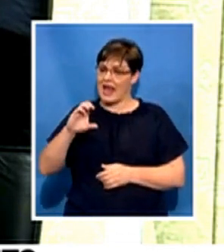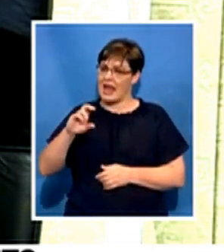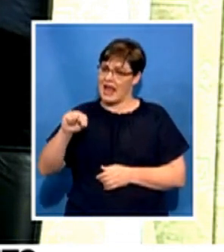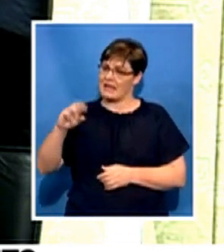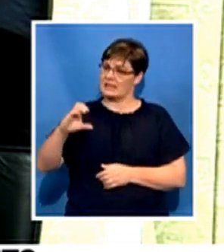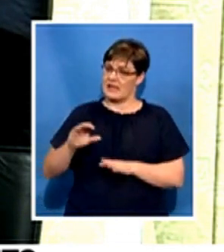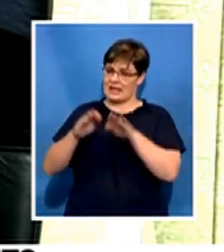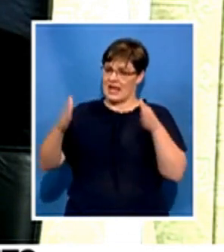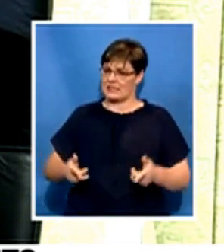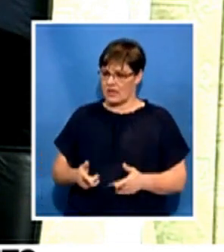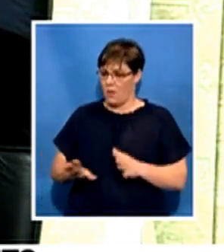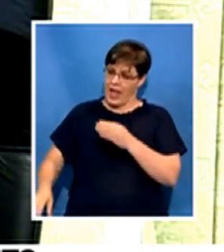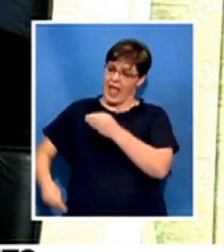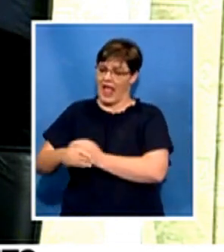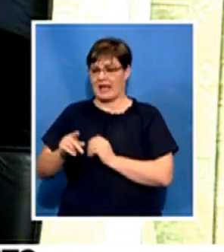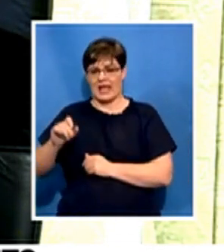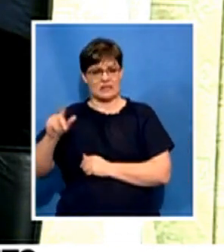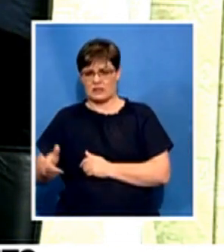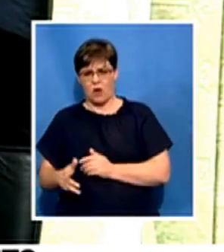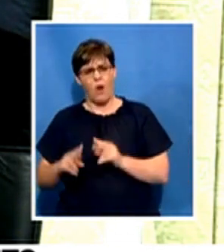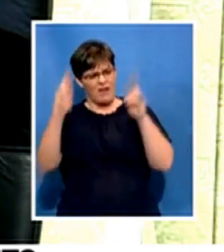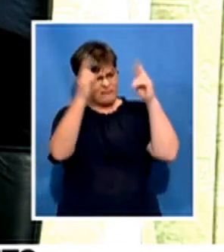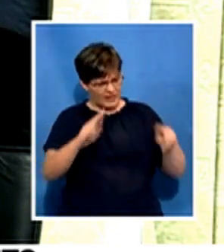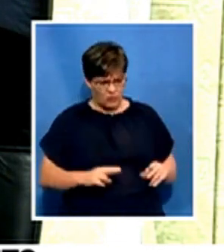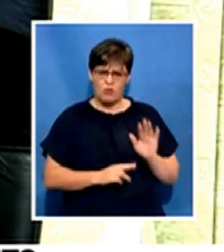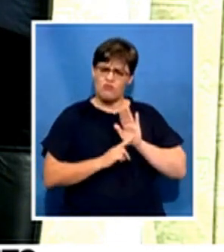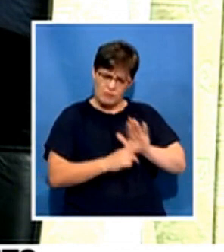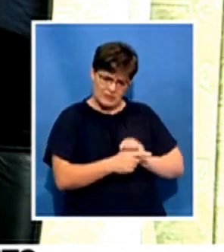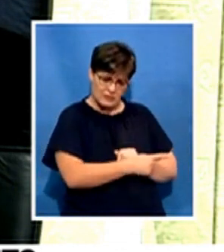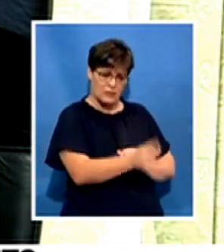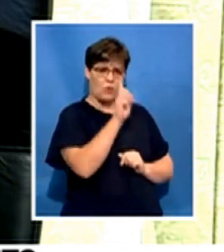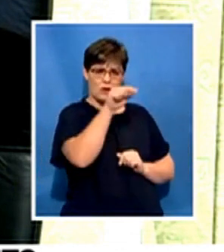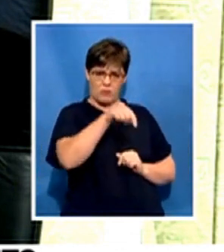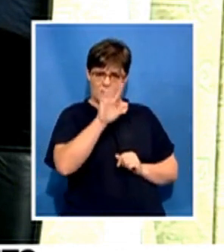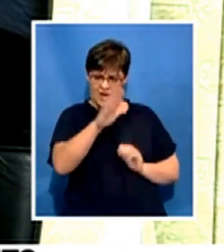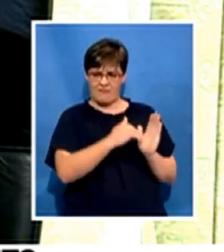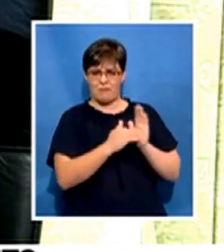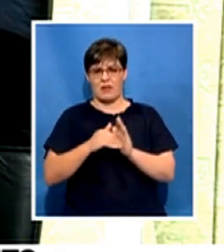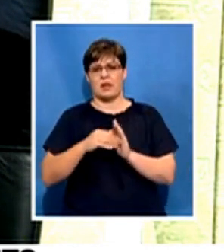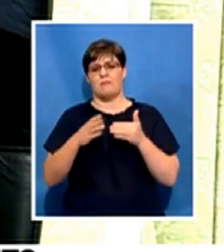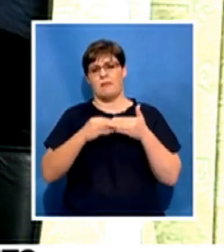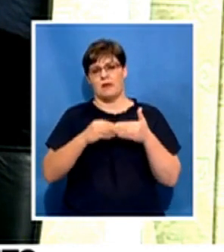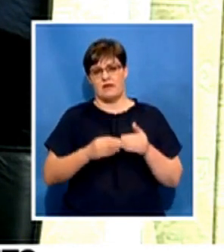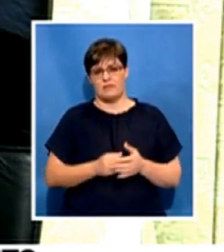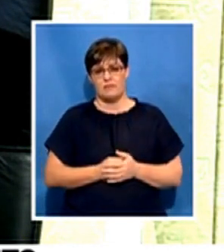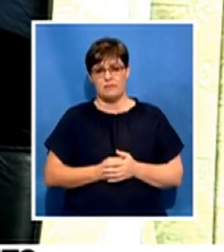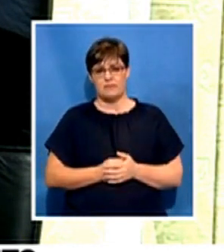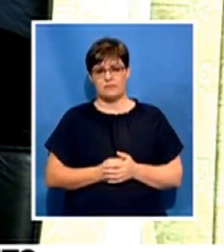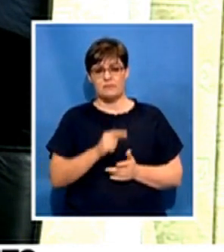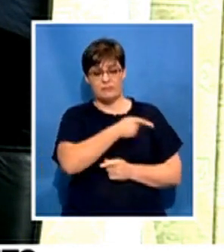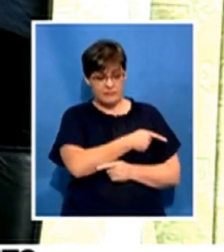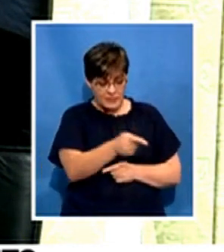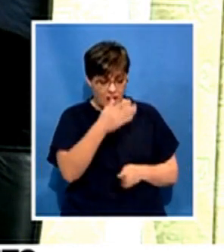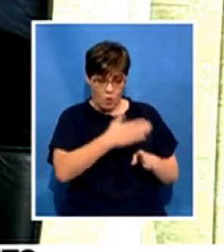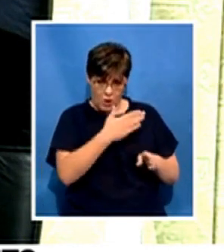a federation that represents over 1.5 million members, and we represent the interest of workers, organized or not organized. So